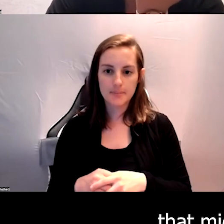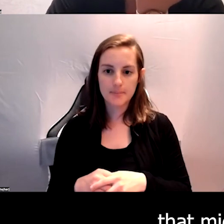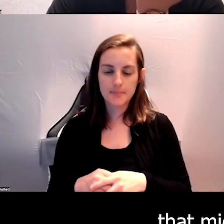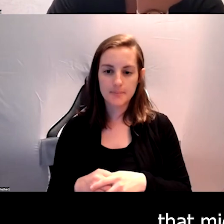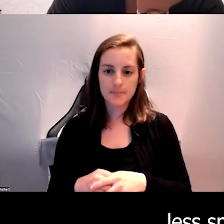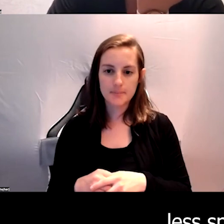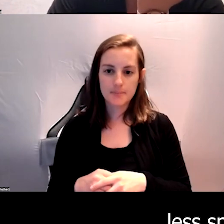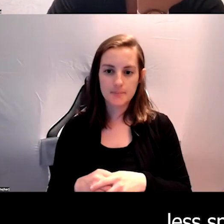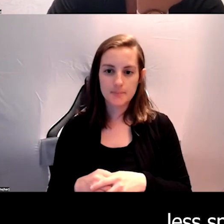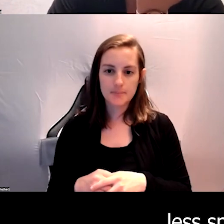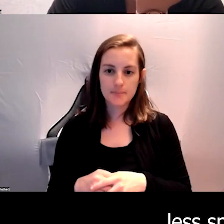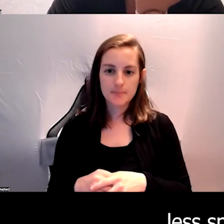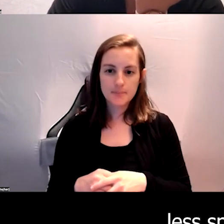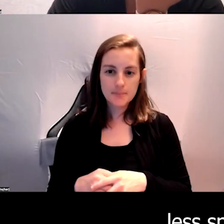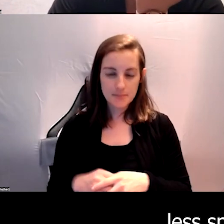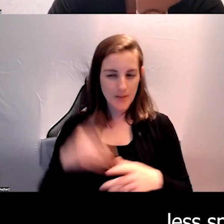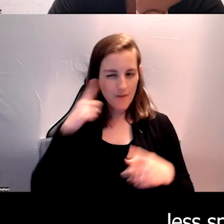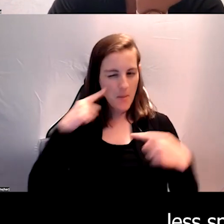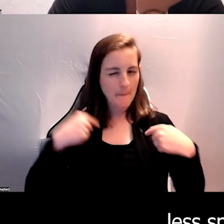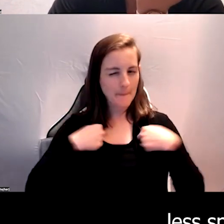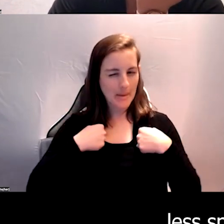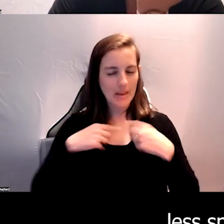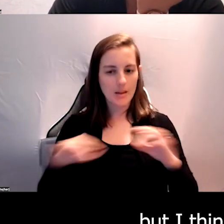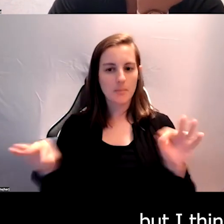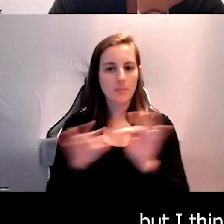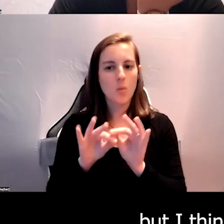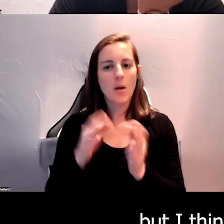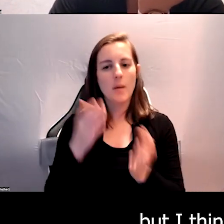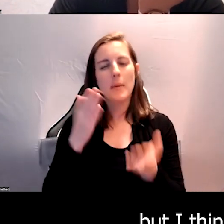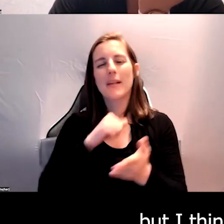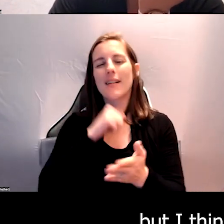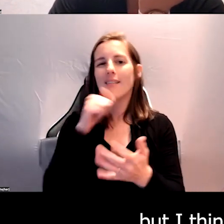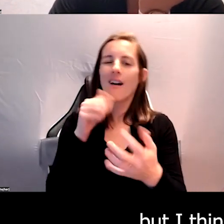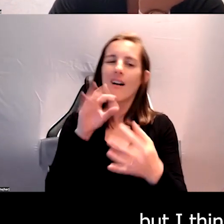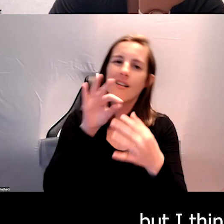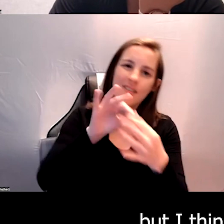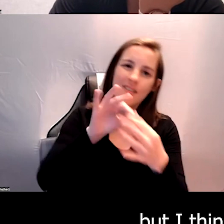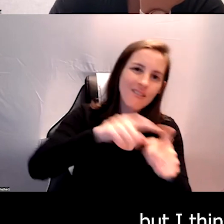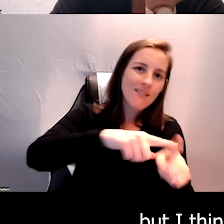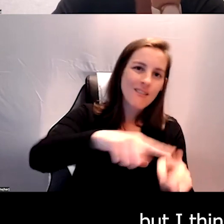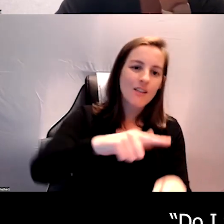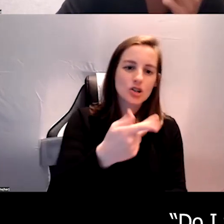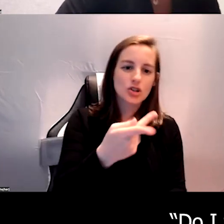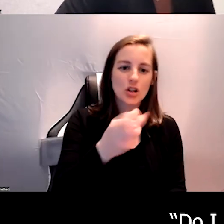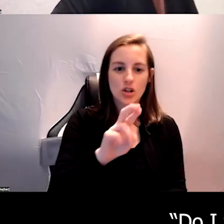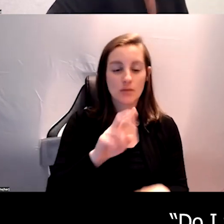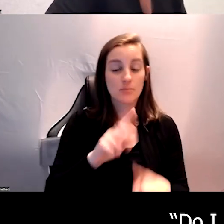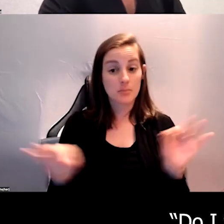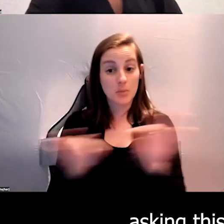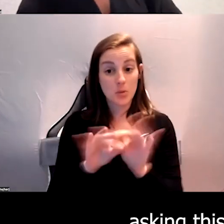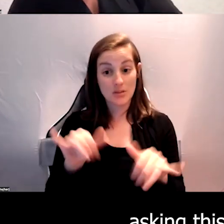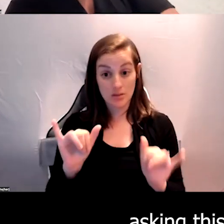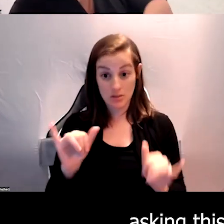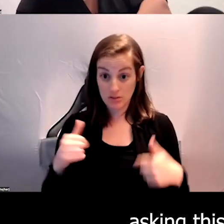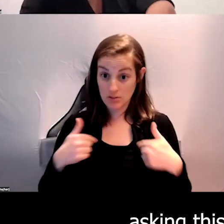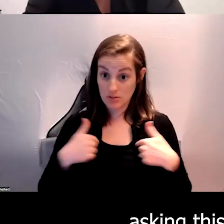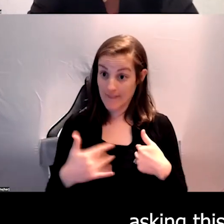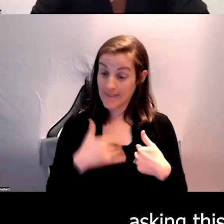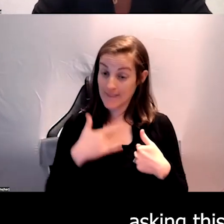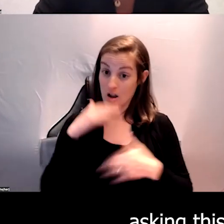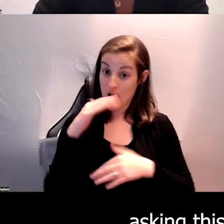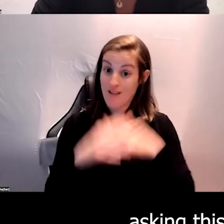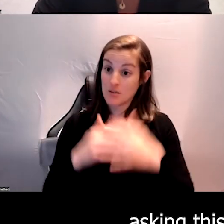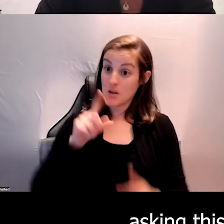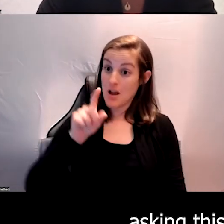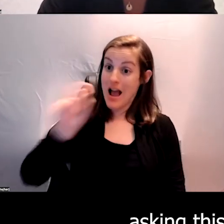might feel a little bit less specific to gender, but I think is as important is, do I feel comfortable asking this person a